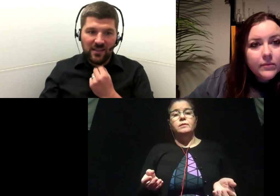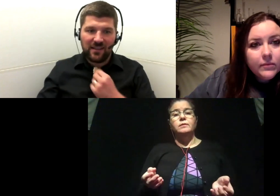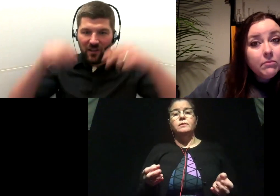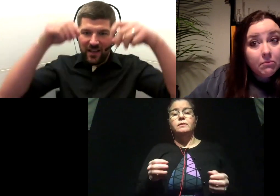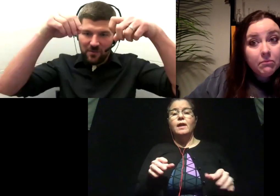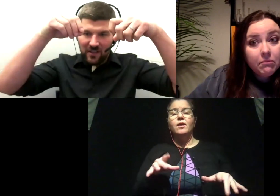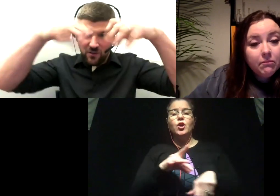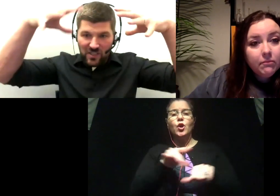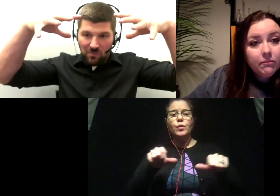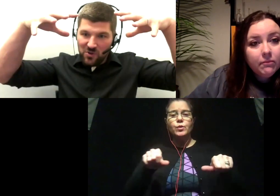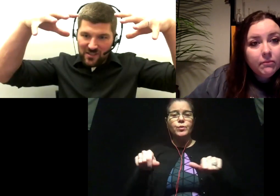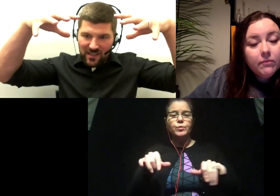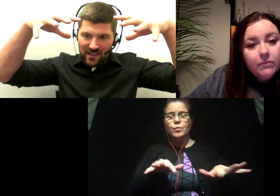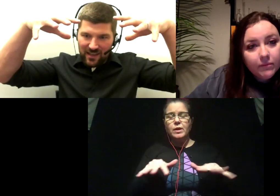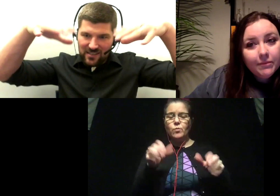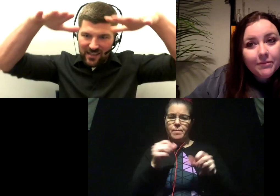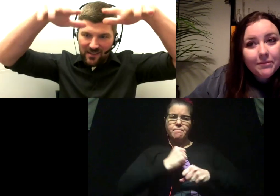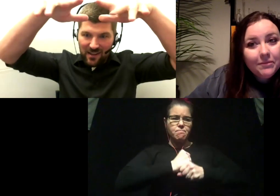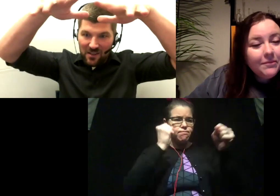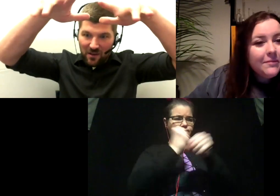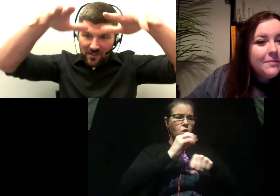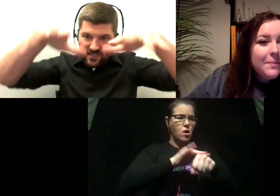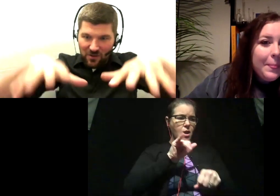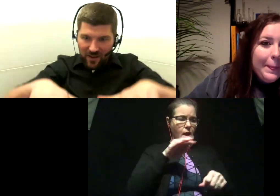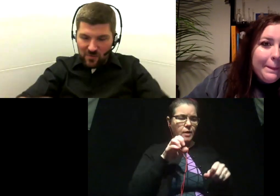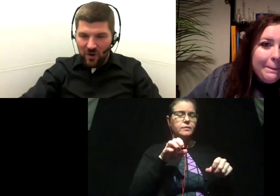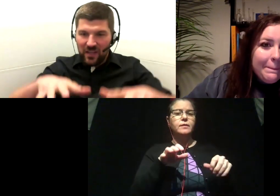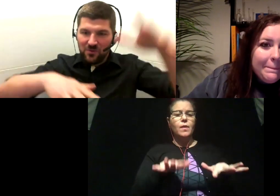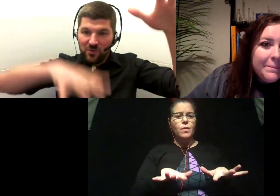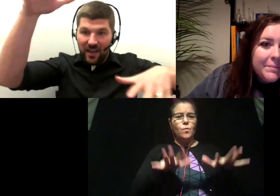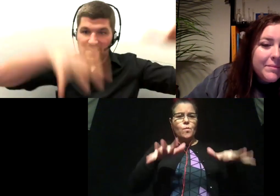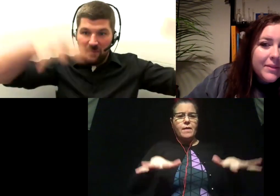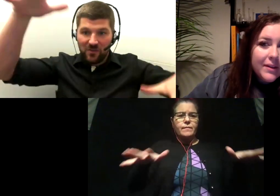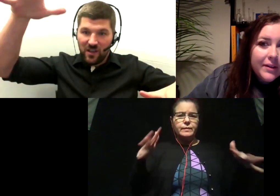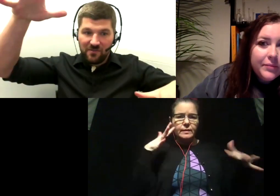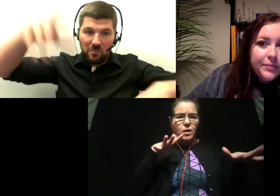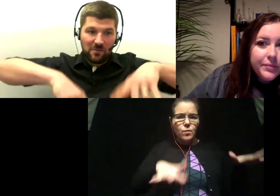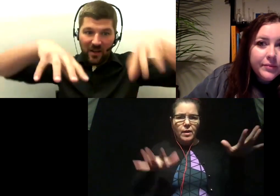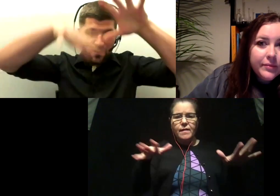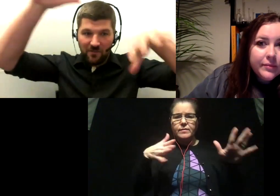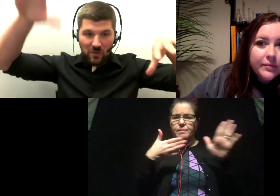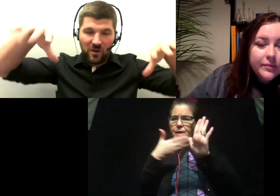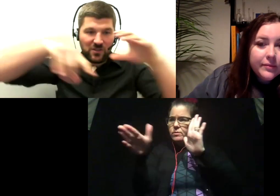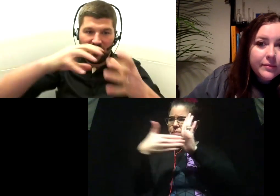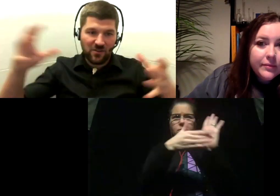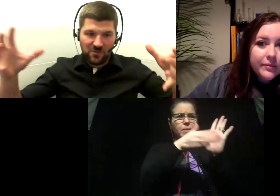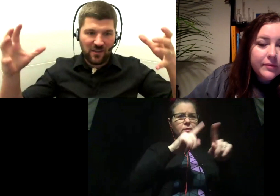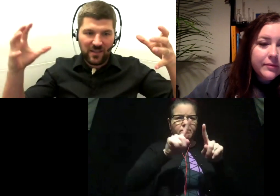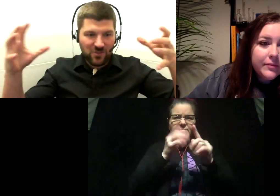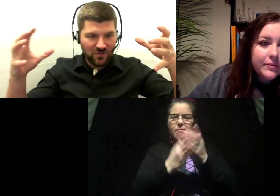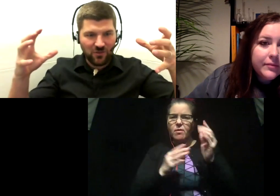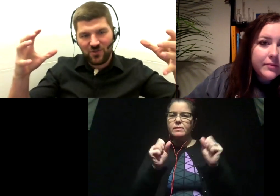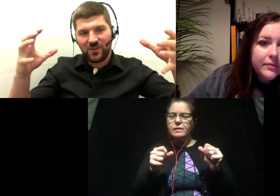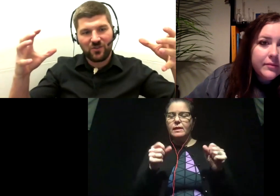seismics. They'll actually make little explosions on the ice, and then the sound waves propagate through the ice and bounce off the bed and bounce off other parts, so you can also